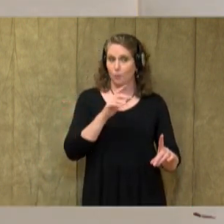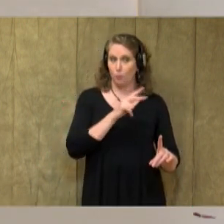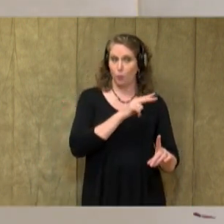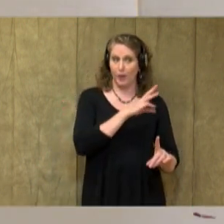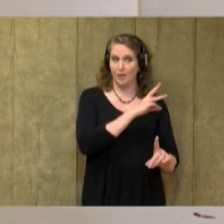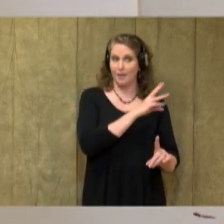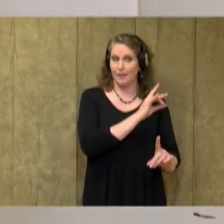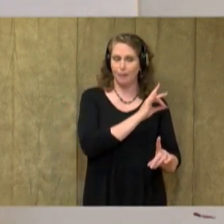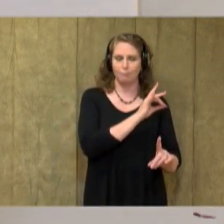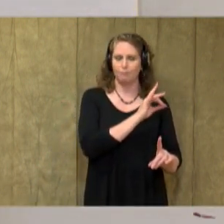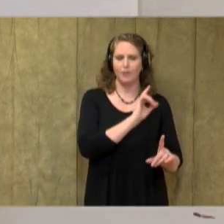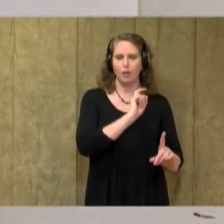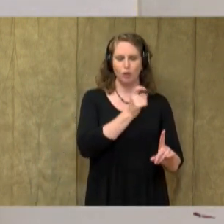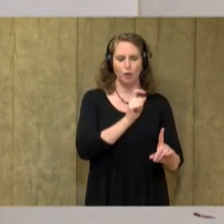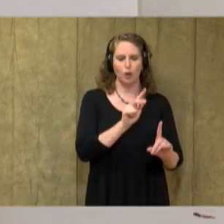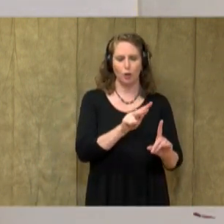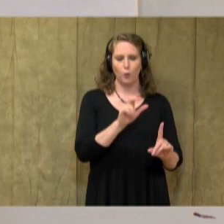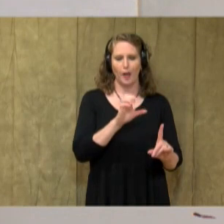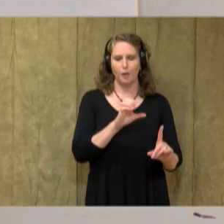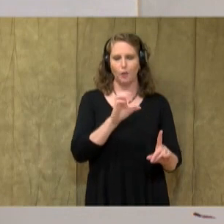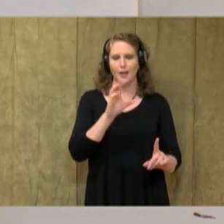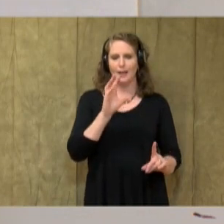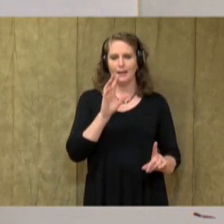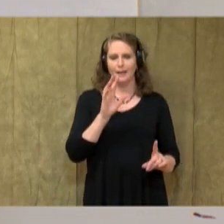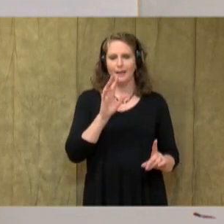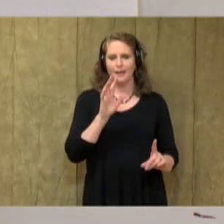368 they wrote it out as 300s,